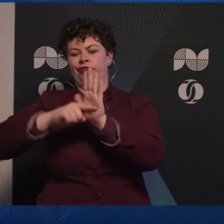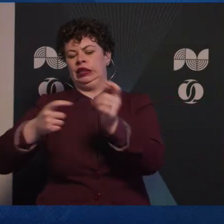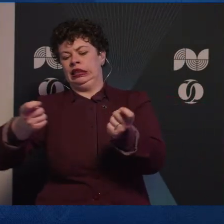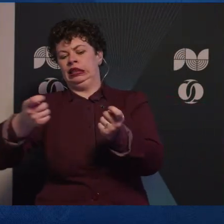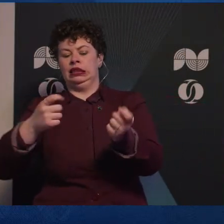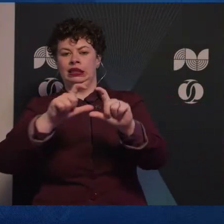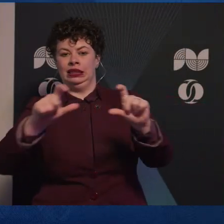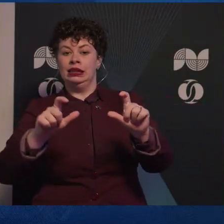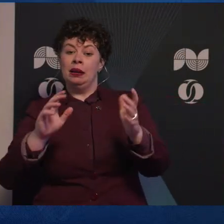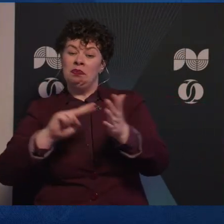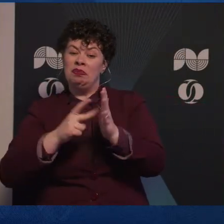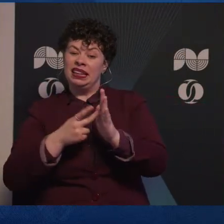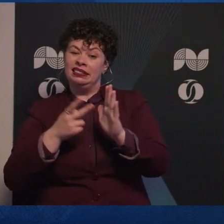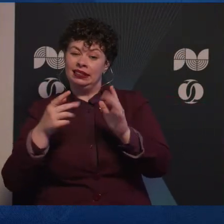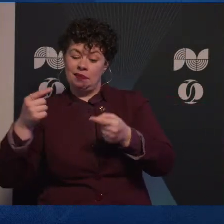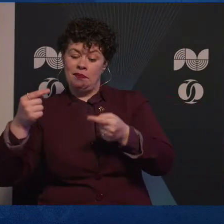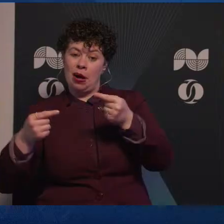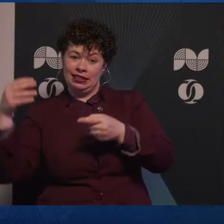to be discussed. Do you think,